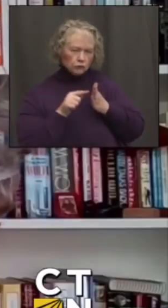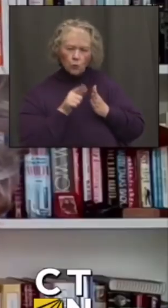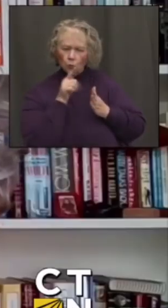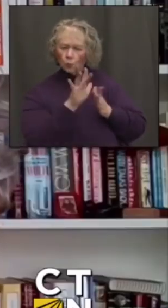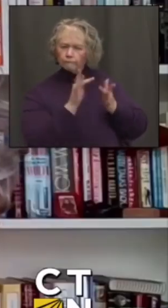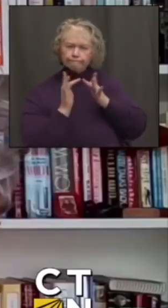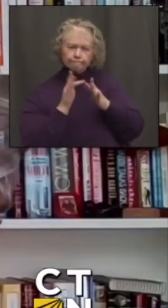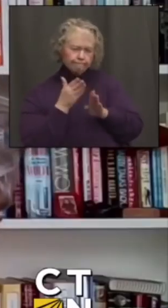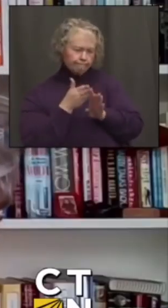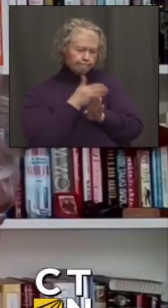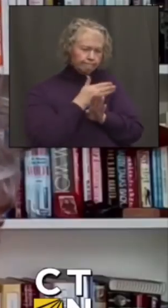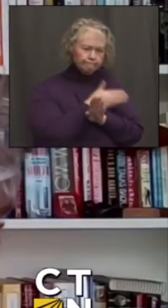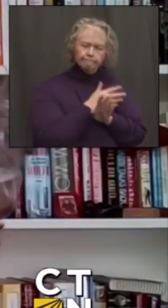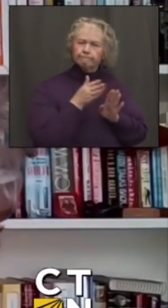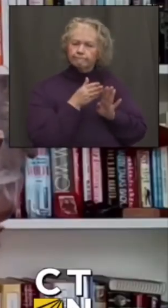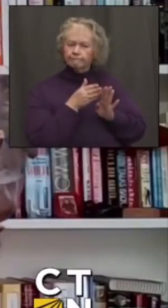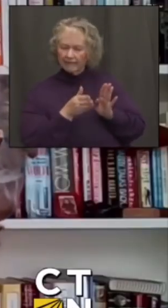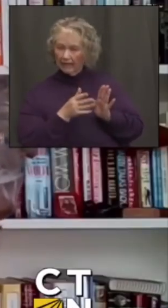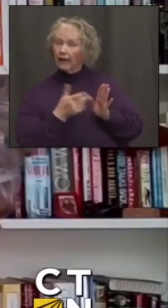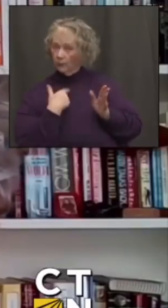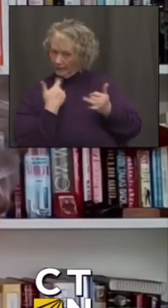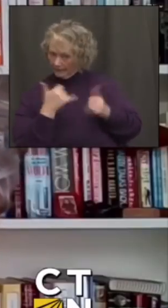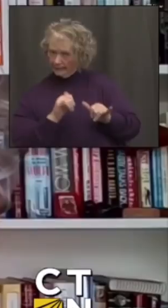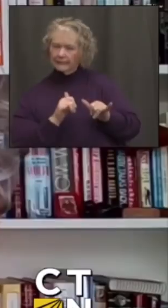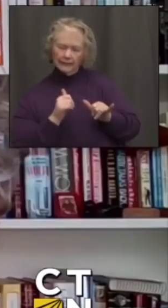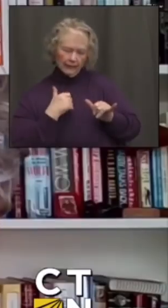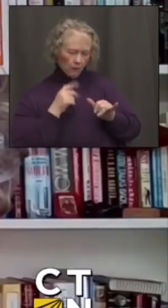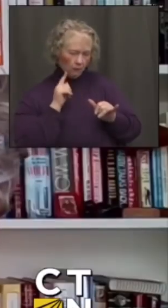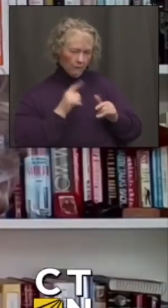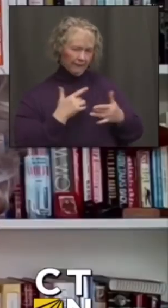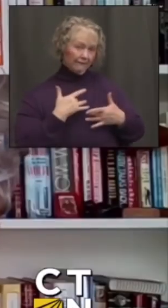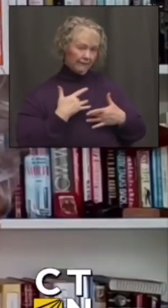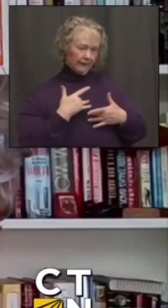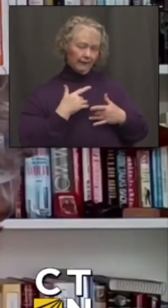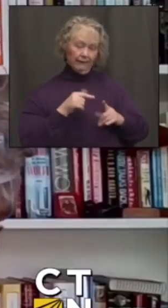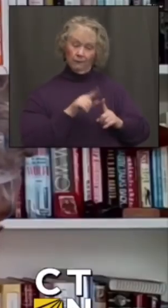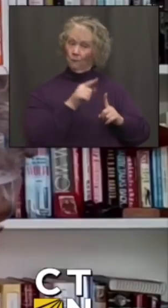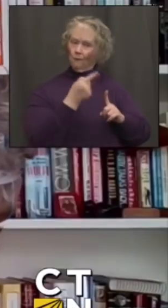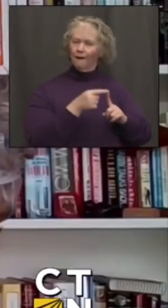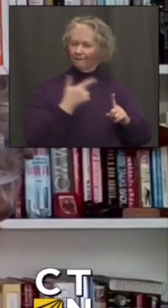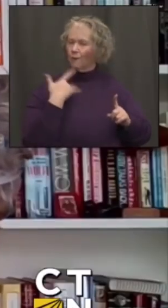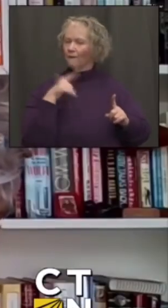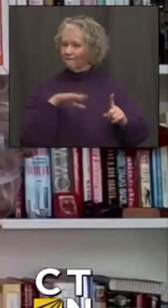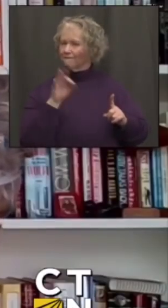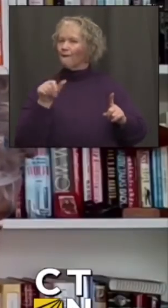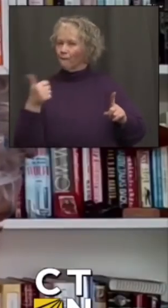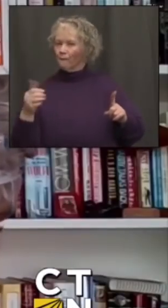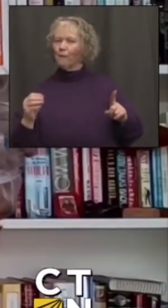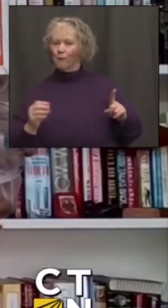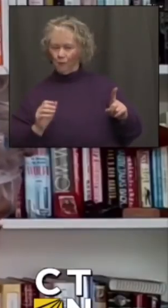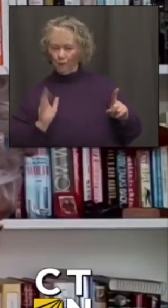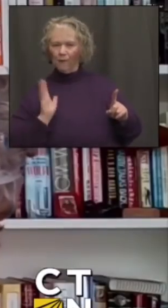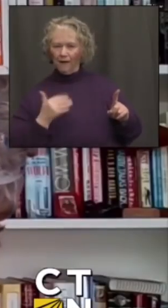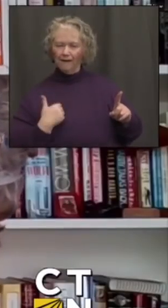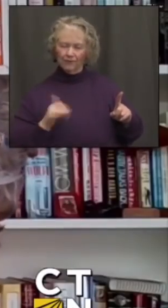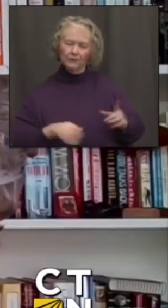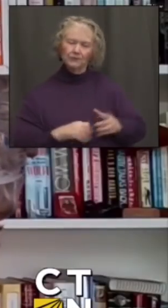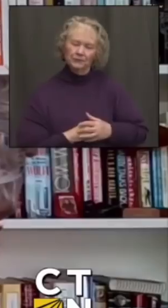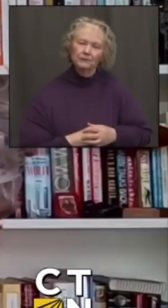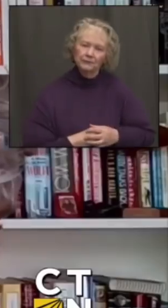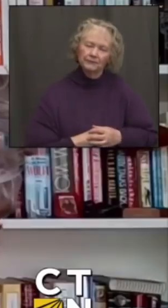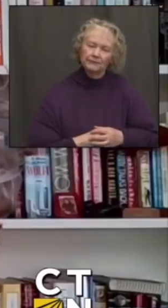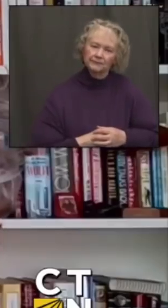individual. So the assumption is that they encountered this variant here in Connecticut. And we have